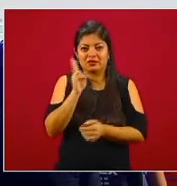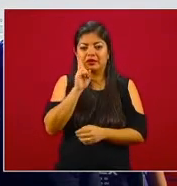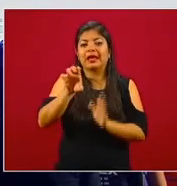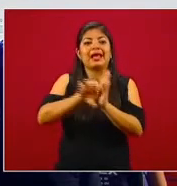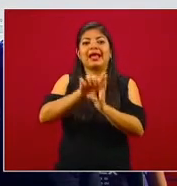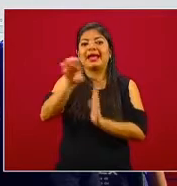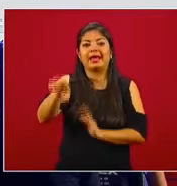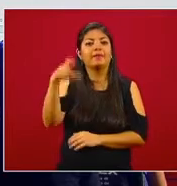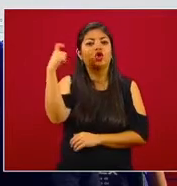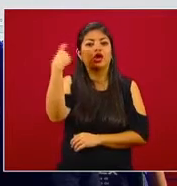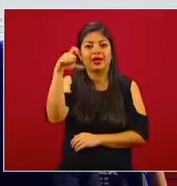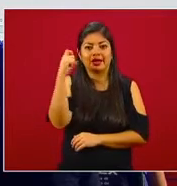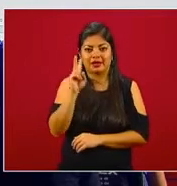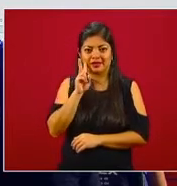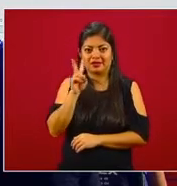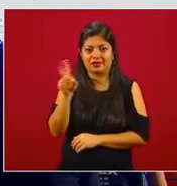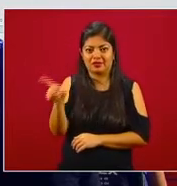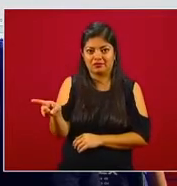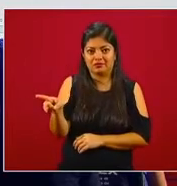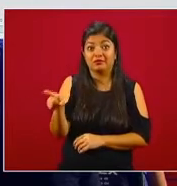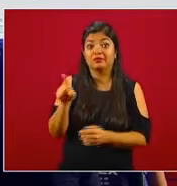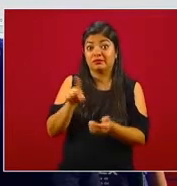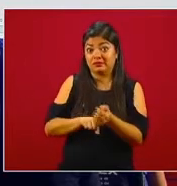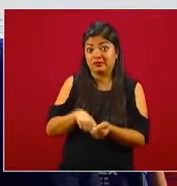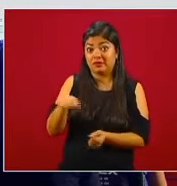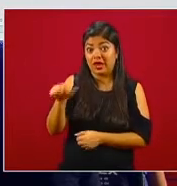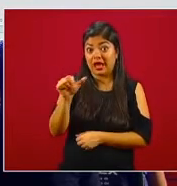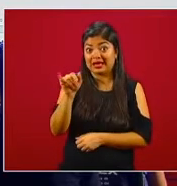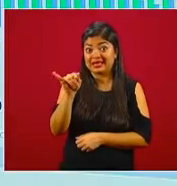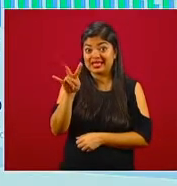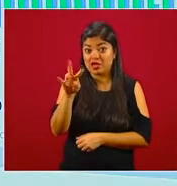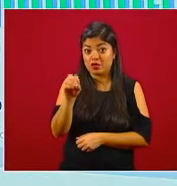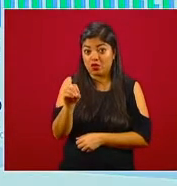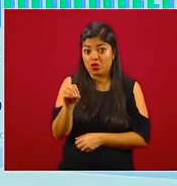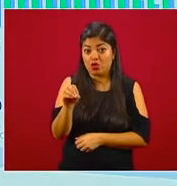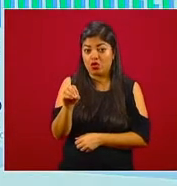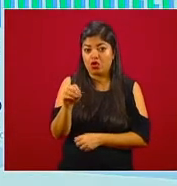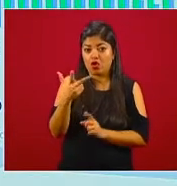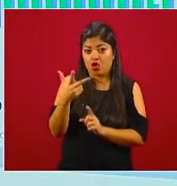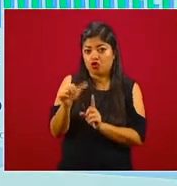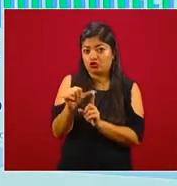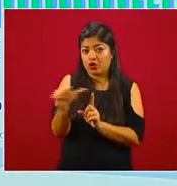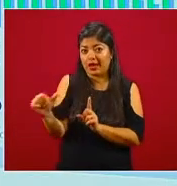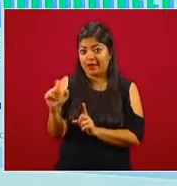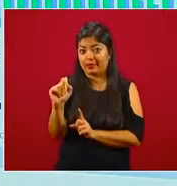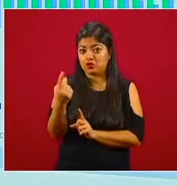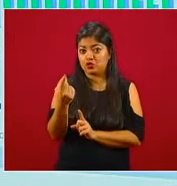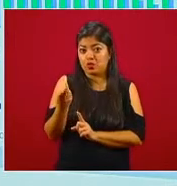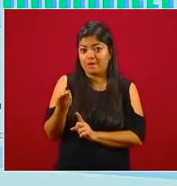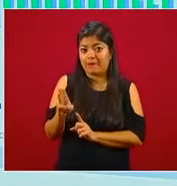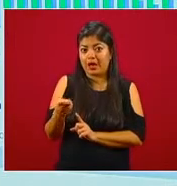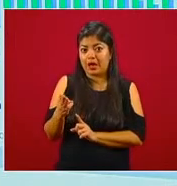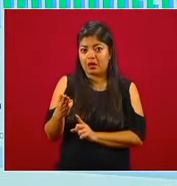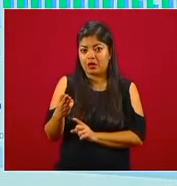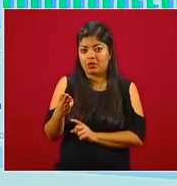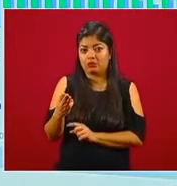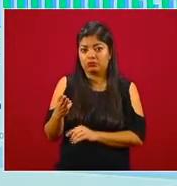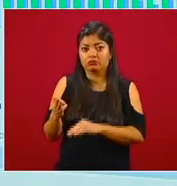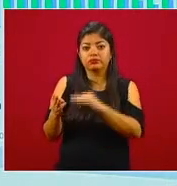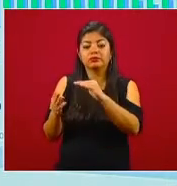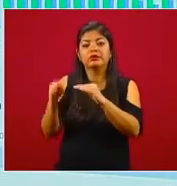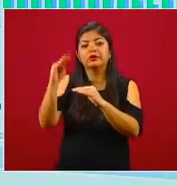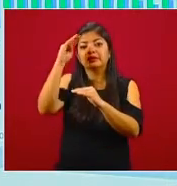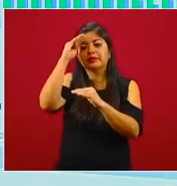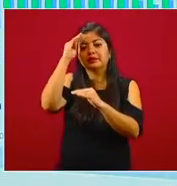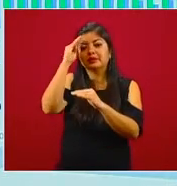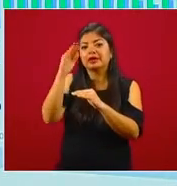como ejemplo expectancy Querétaro, that we have when the los casos bars are activos not entre parallel. el For example, in 8 al 21 de Querétaro, mayo the active fueron cases mayores a los are